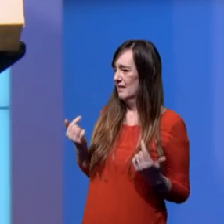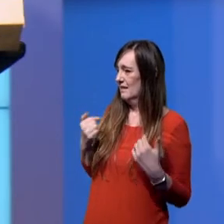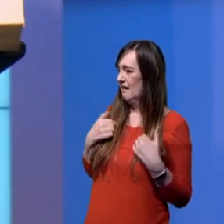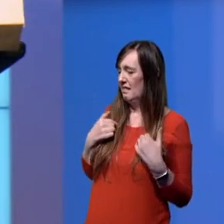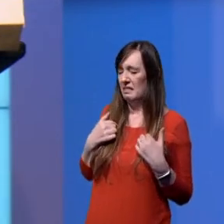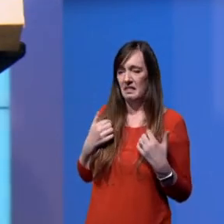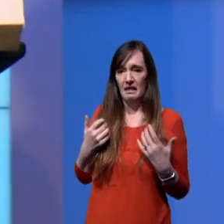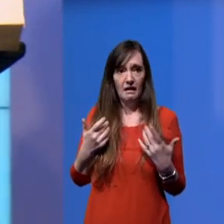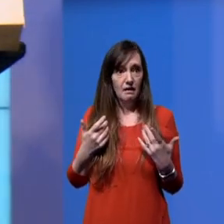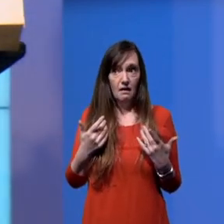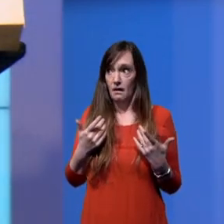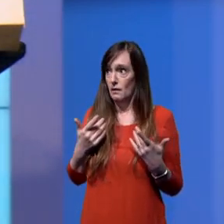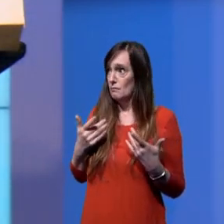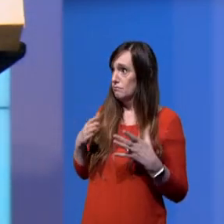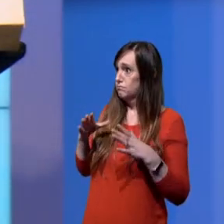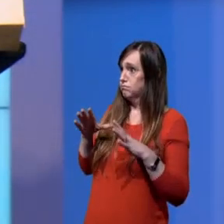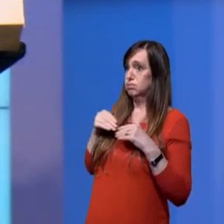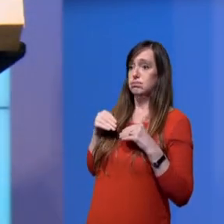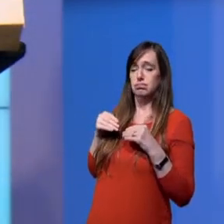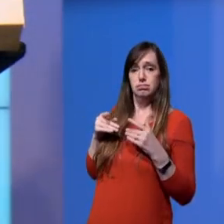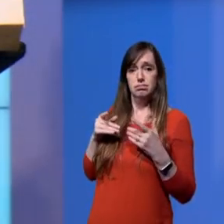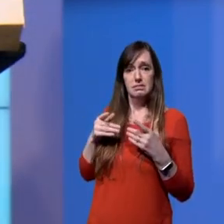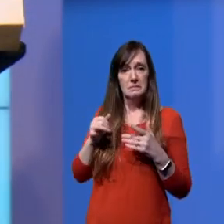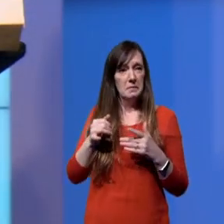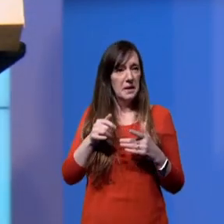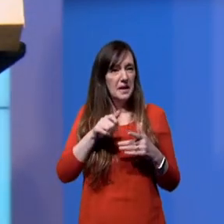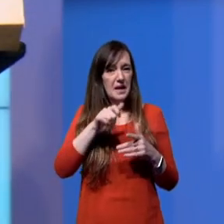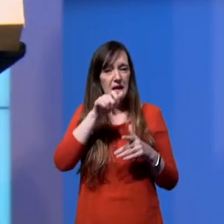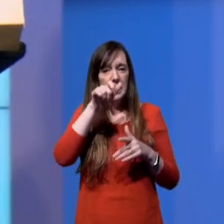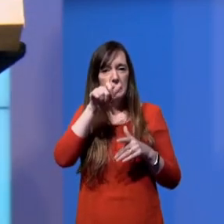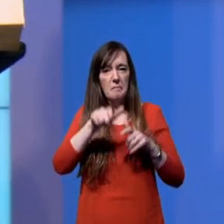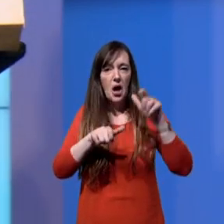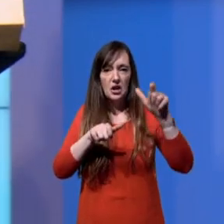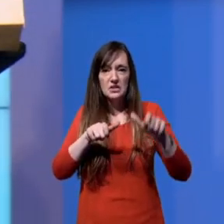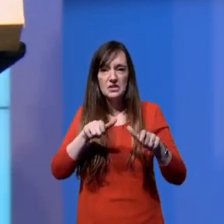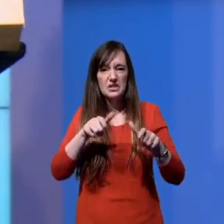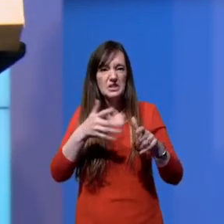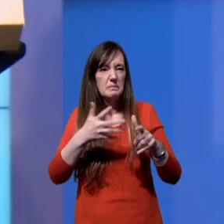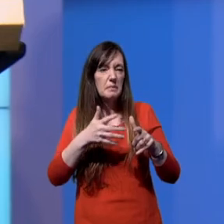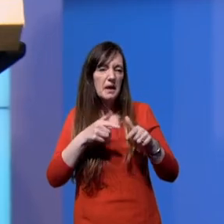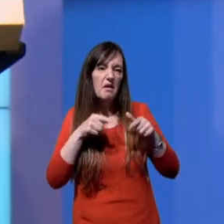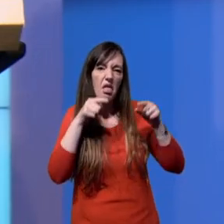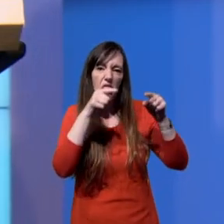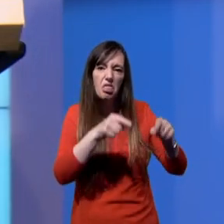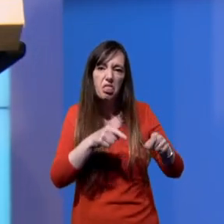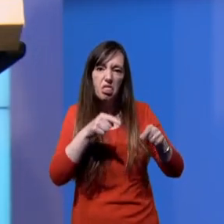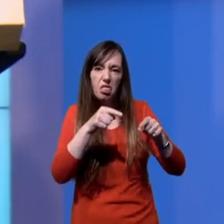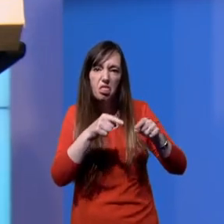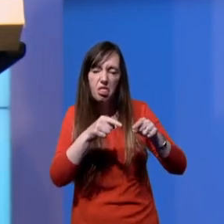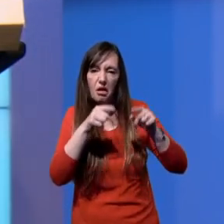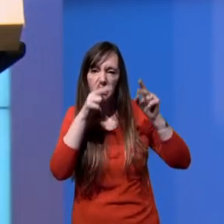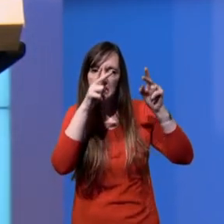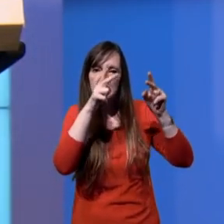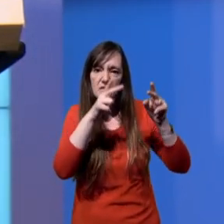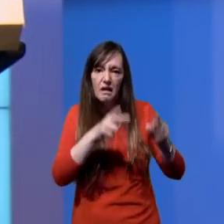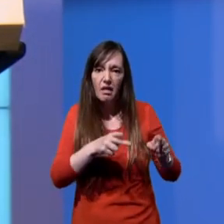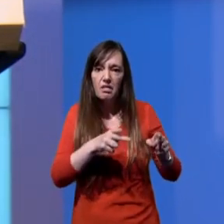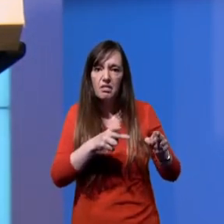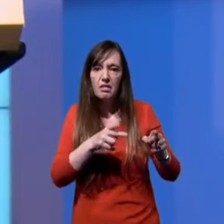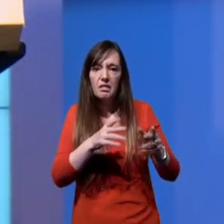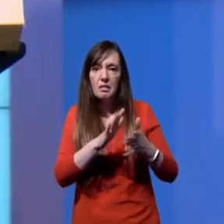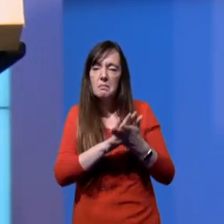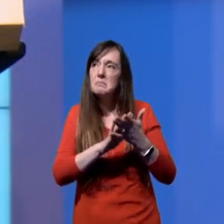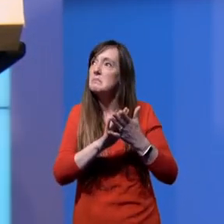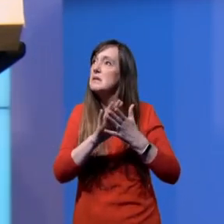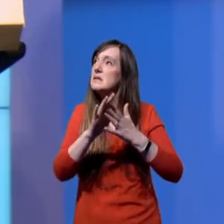begrudge that when someone who, for example, has been steamrolled, literally, for their faith, is closer to